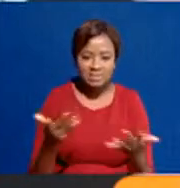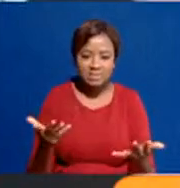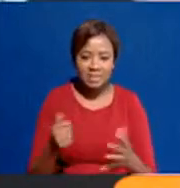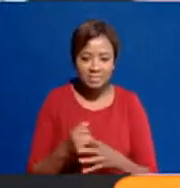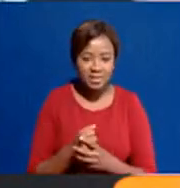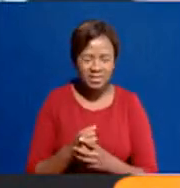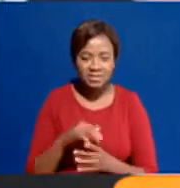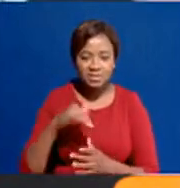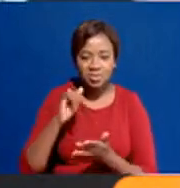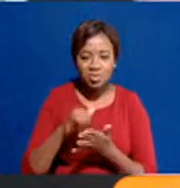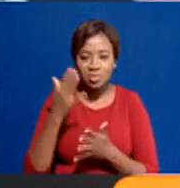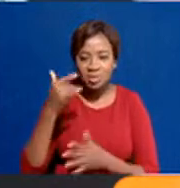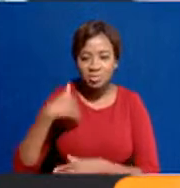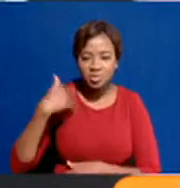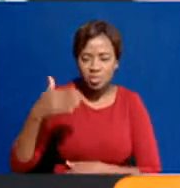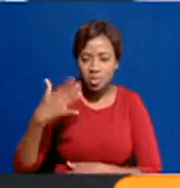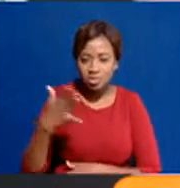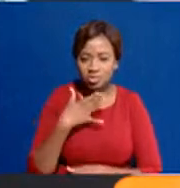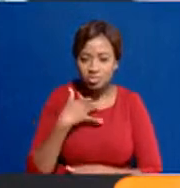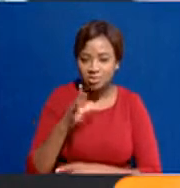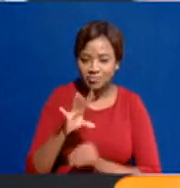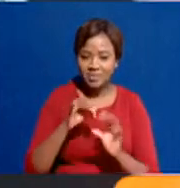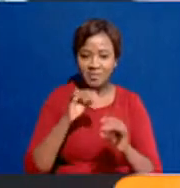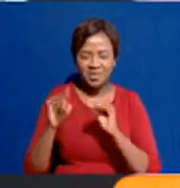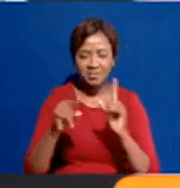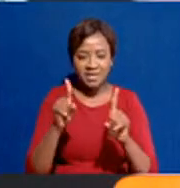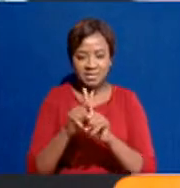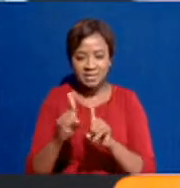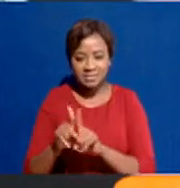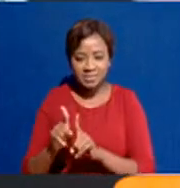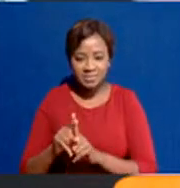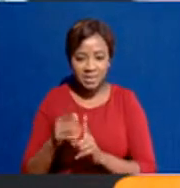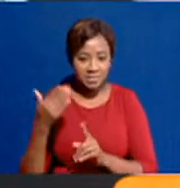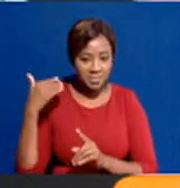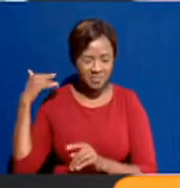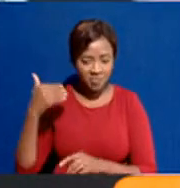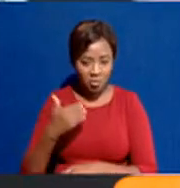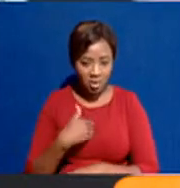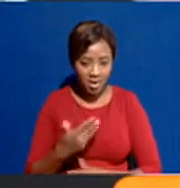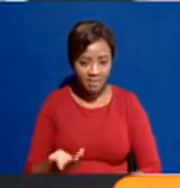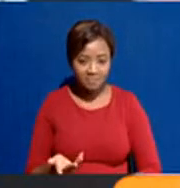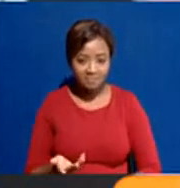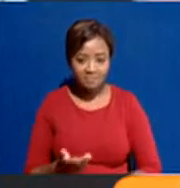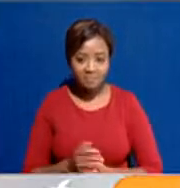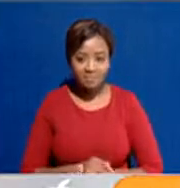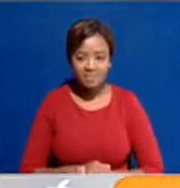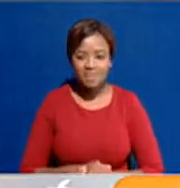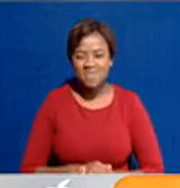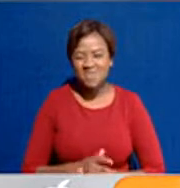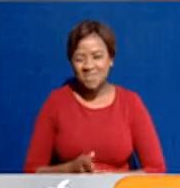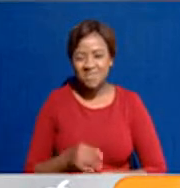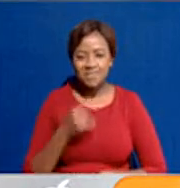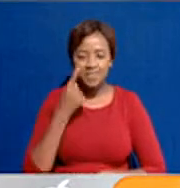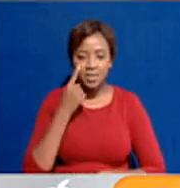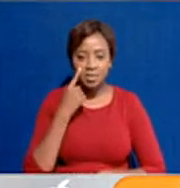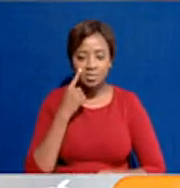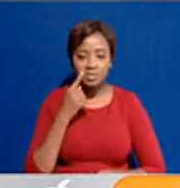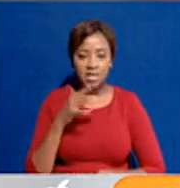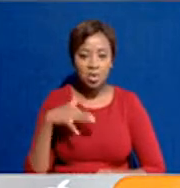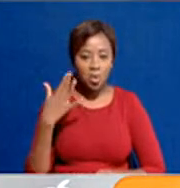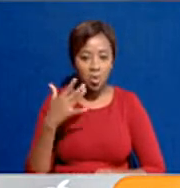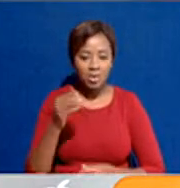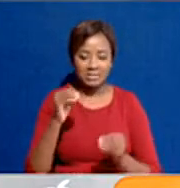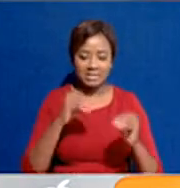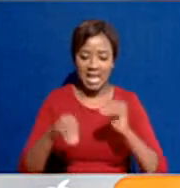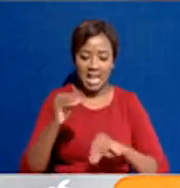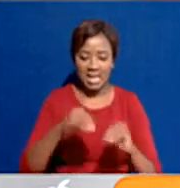to find something similar to what we have had in the past? Yeah, so you see, the trigger has always been an election